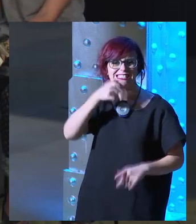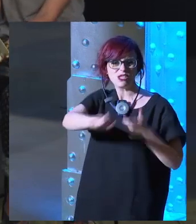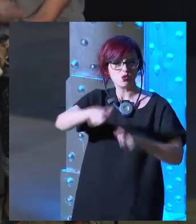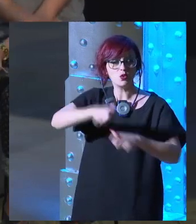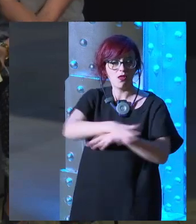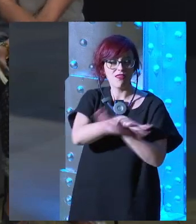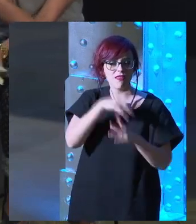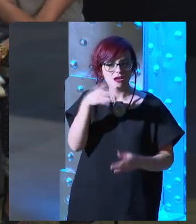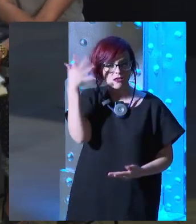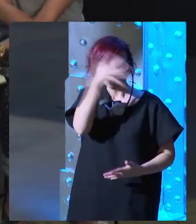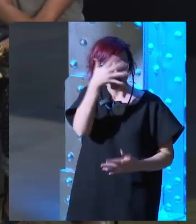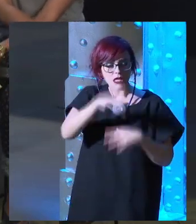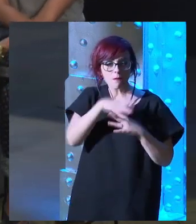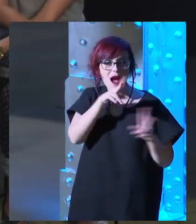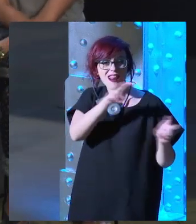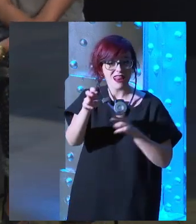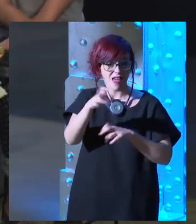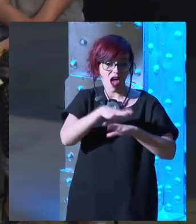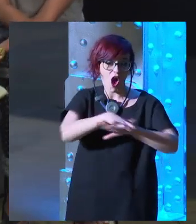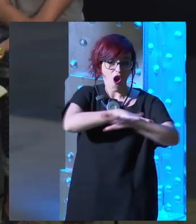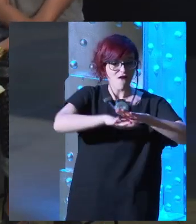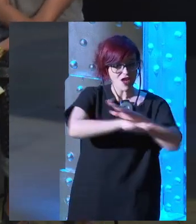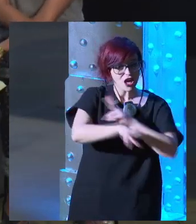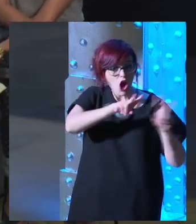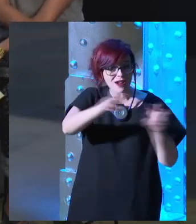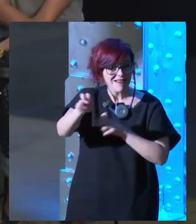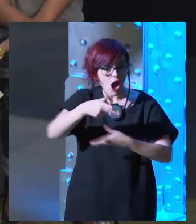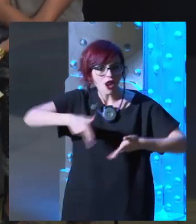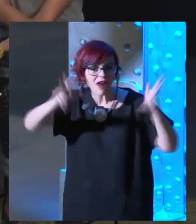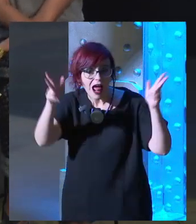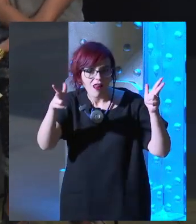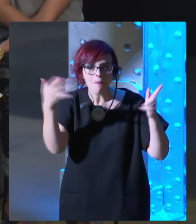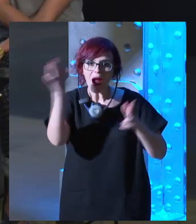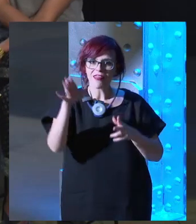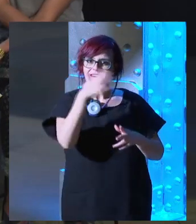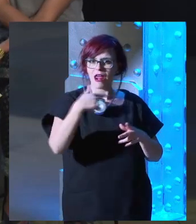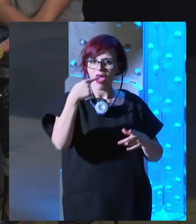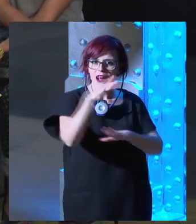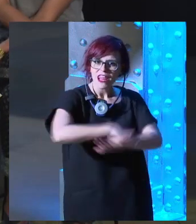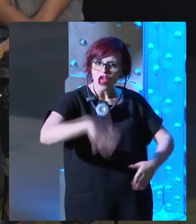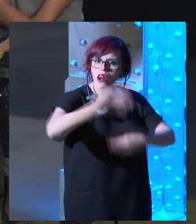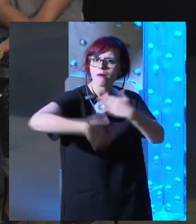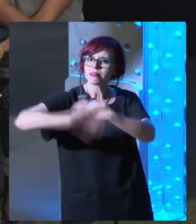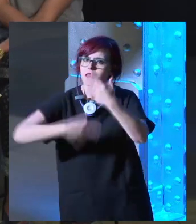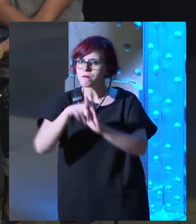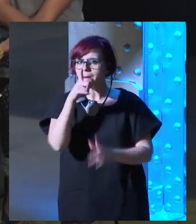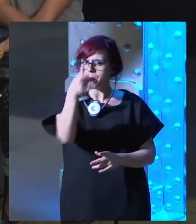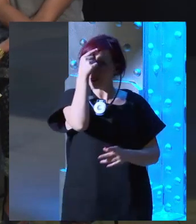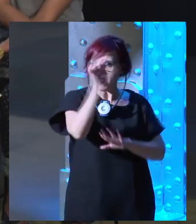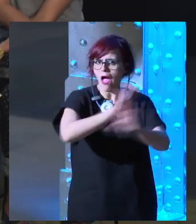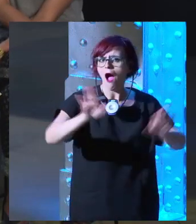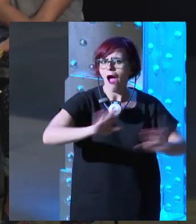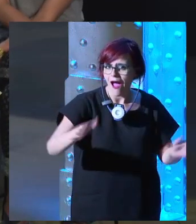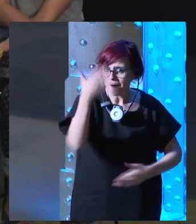language, nobody's going to be able to talk about anything. Nobody's going to be able to protest, to write, to speak. And that's just the outside world, let